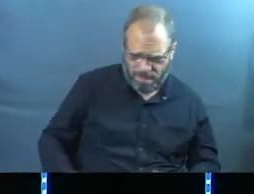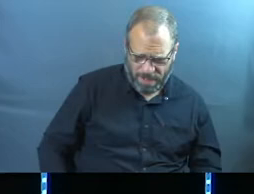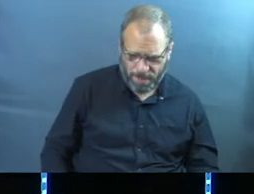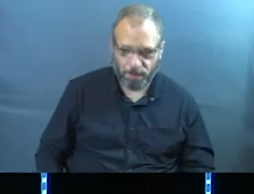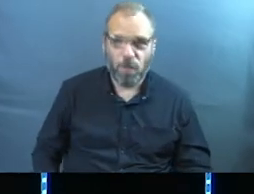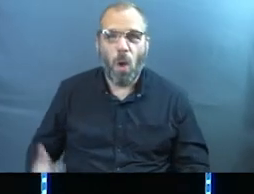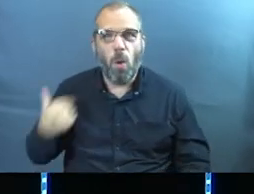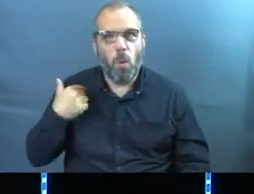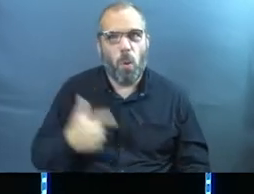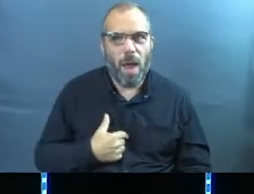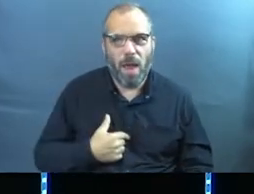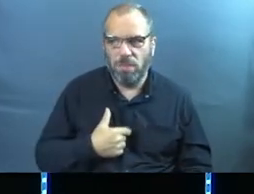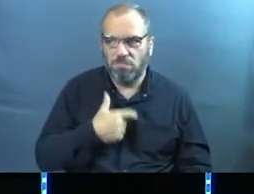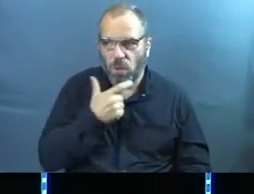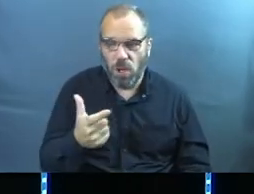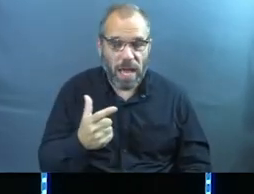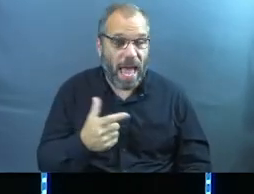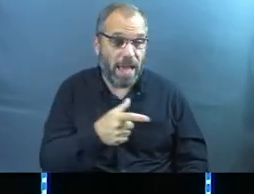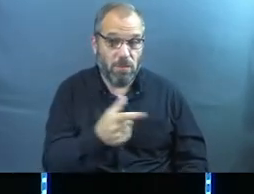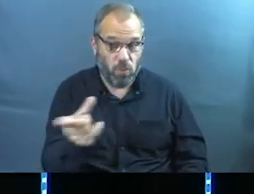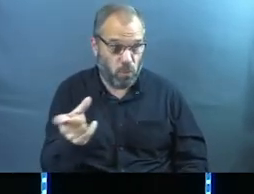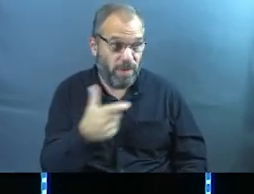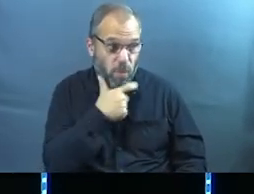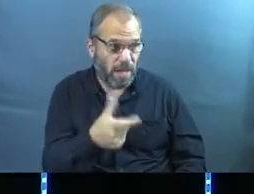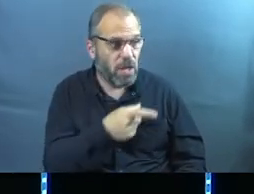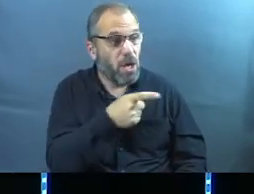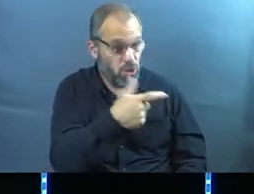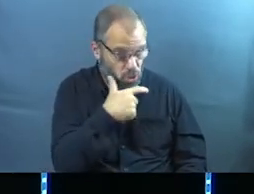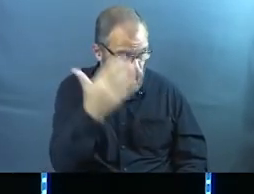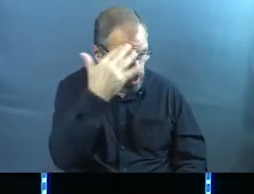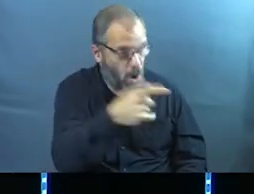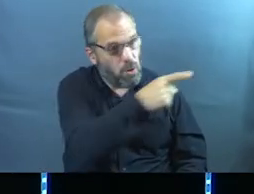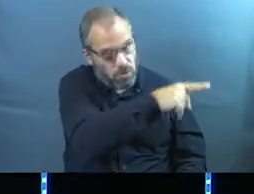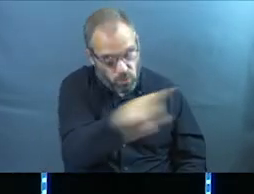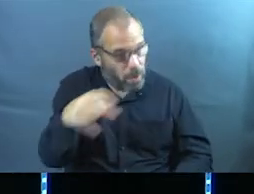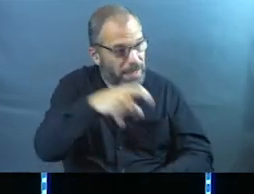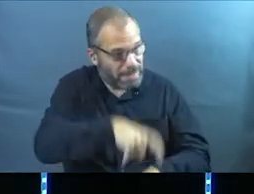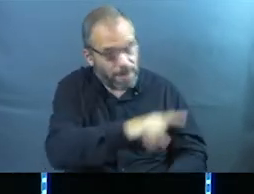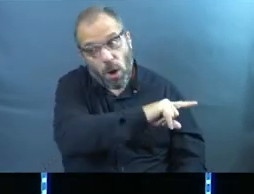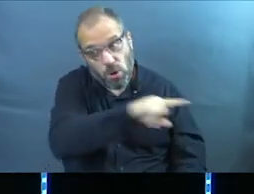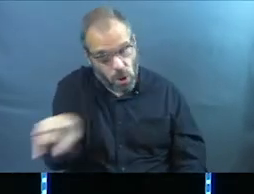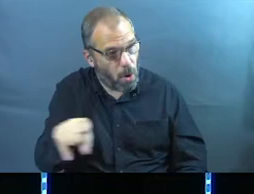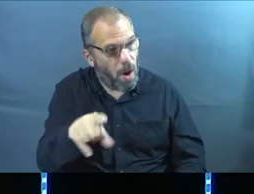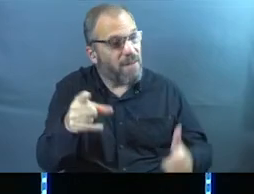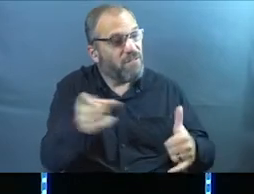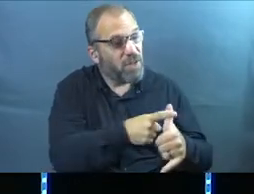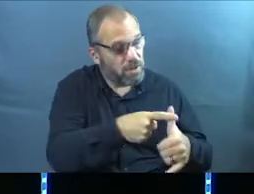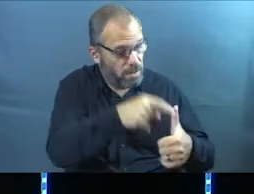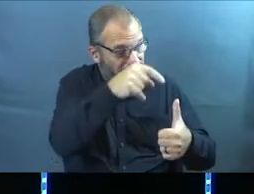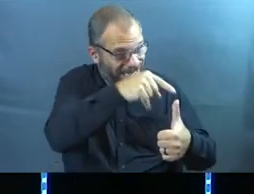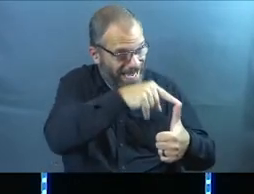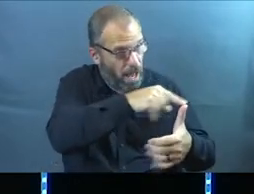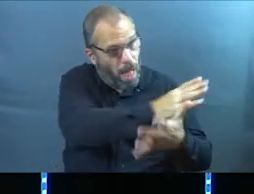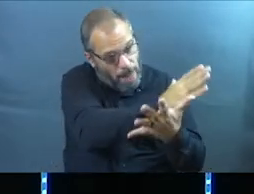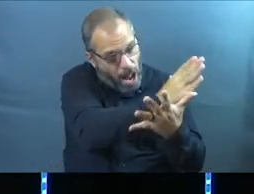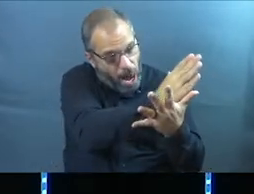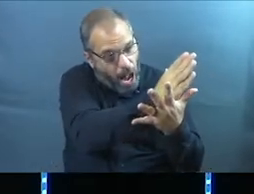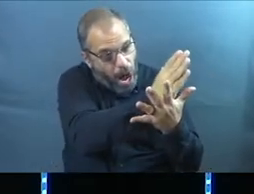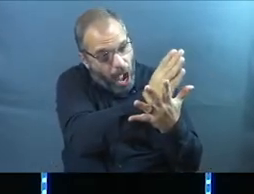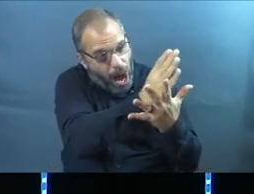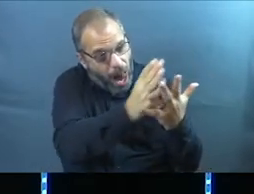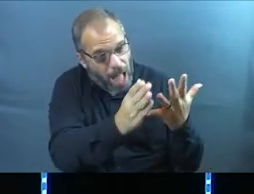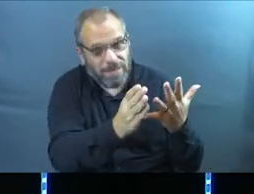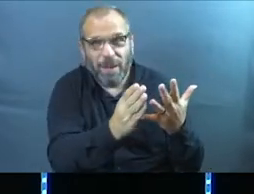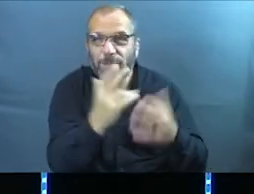We're invested. If you want to know this story, you've got to invest. Go watch from episode one, and then you'll know. But it's